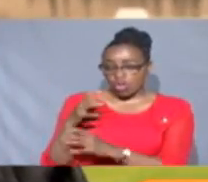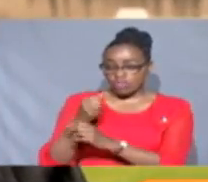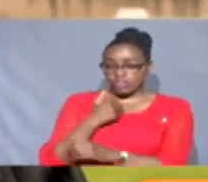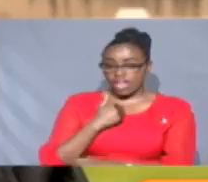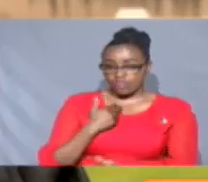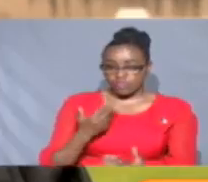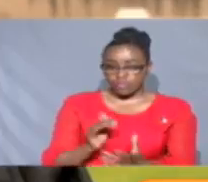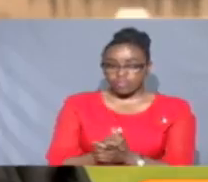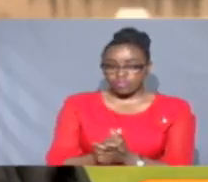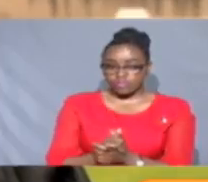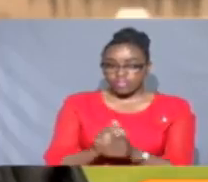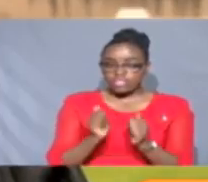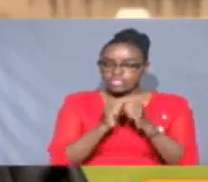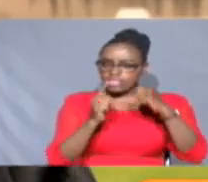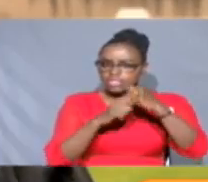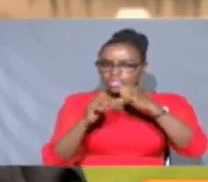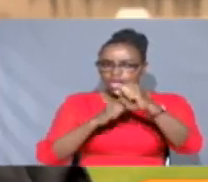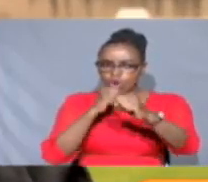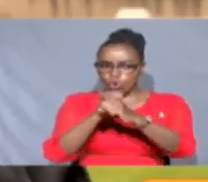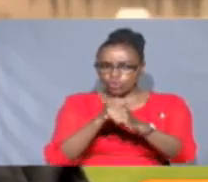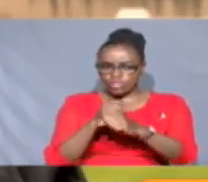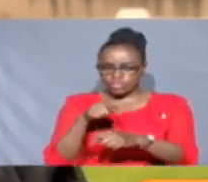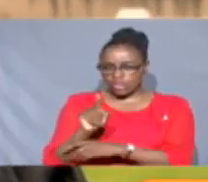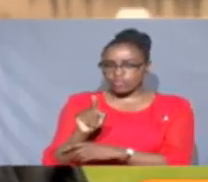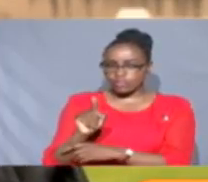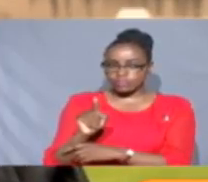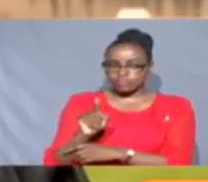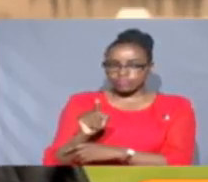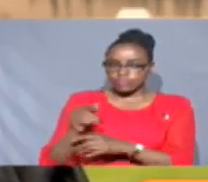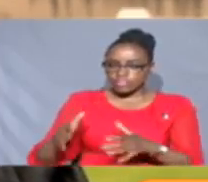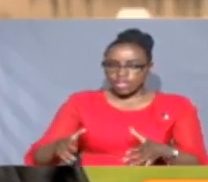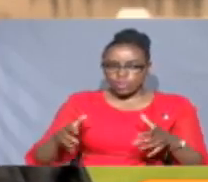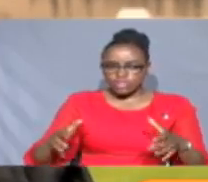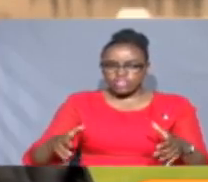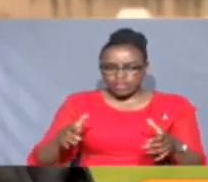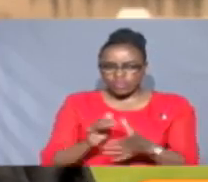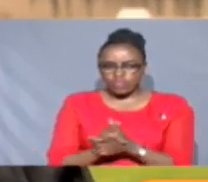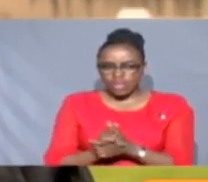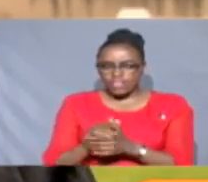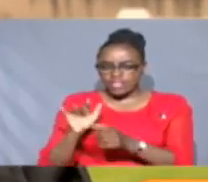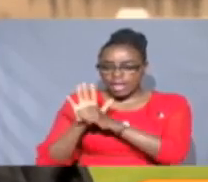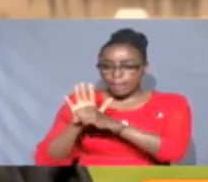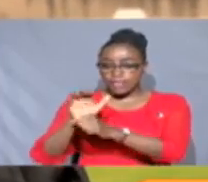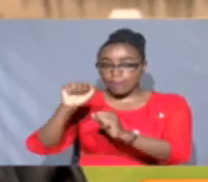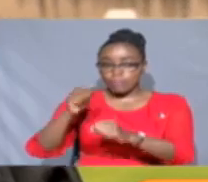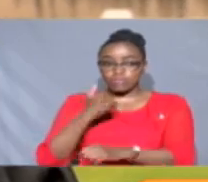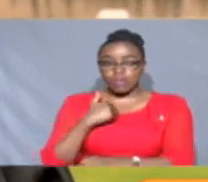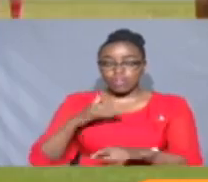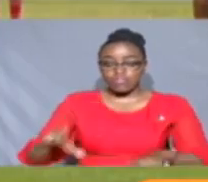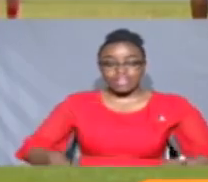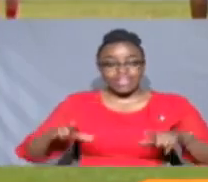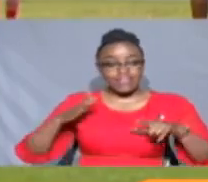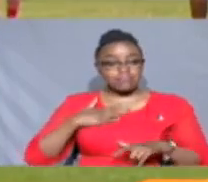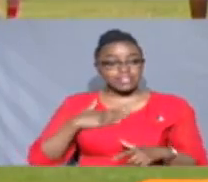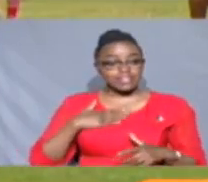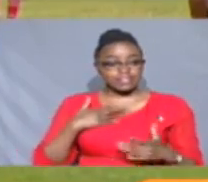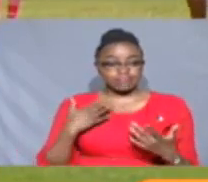and 16 years old. She's in Wiltshire. Okay? That's the pressure I can have in my life.